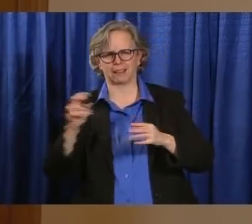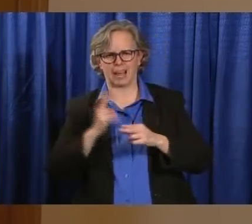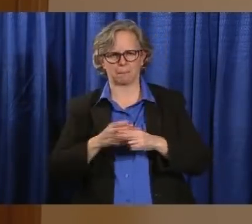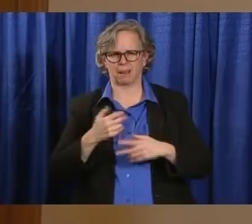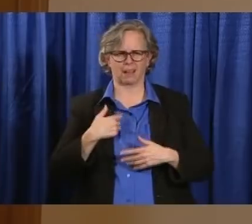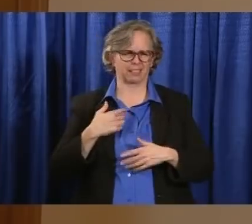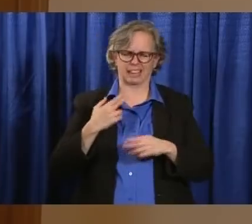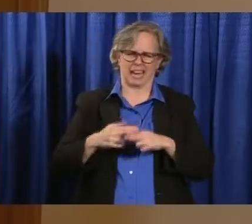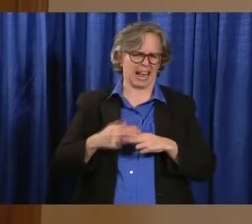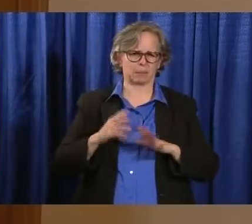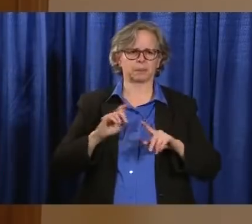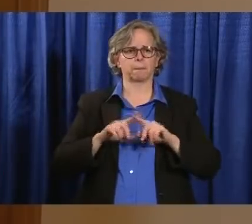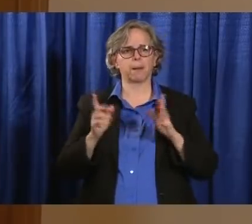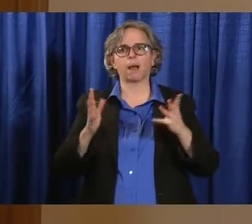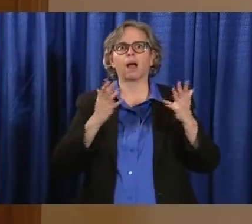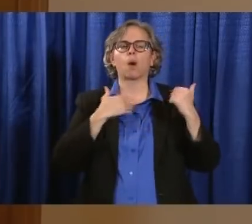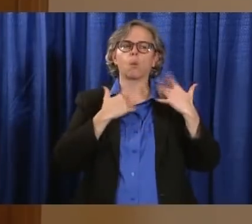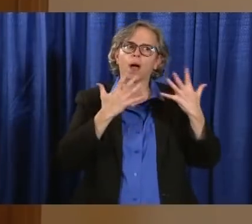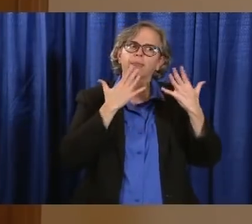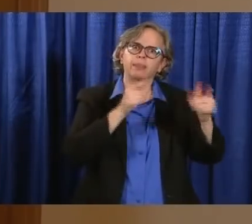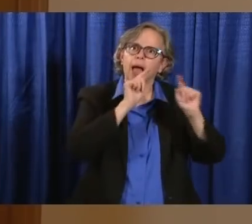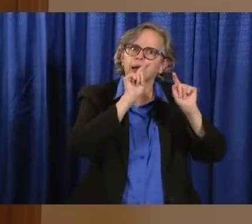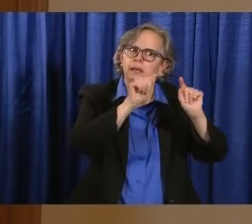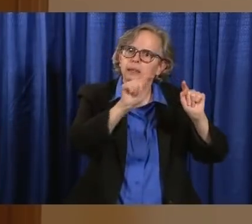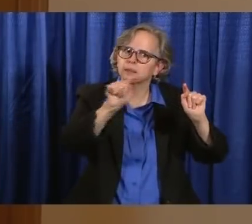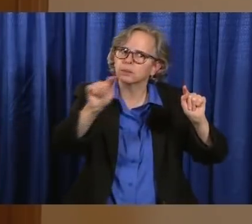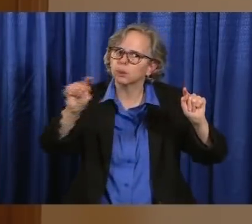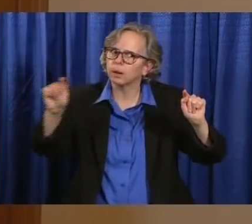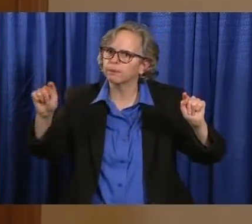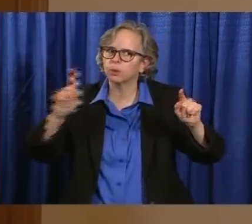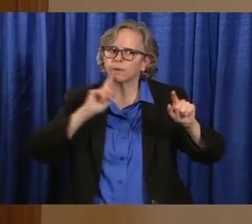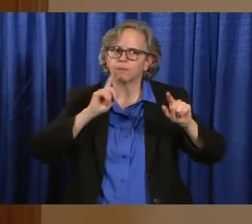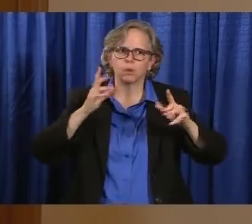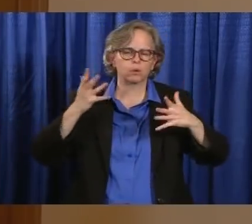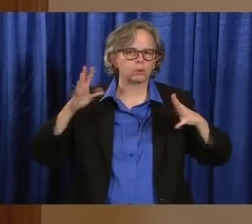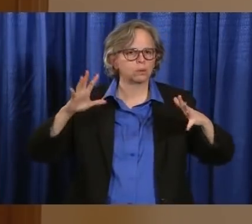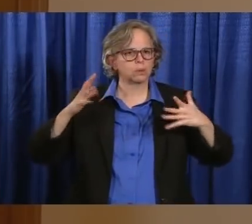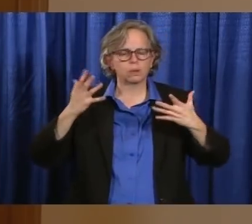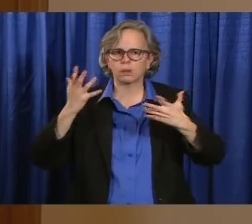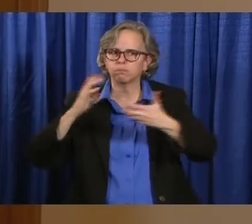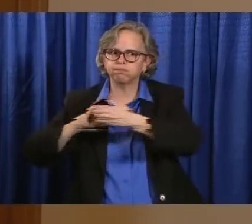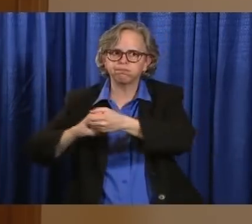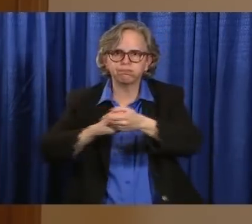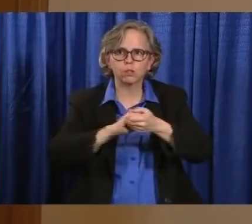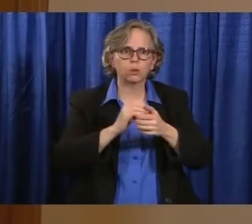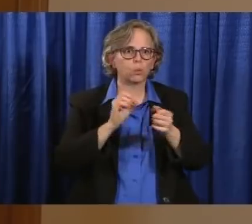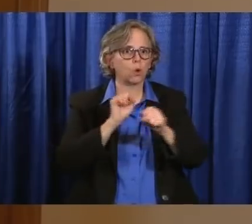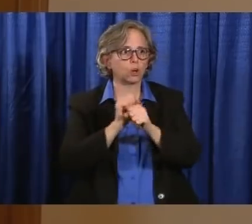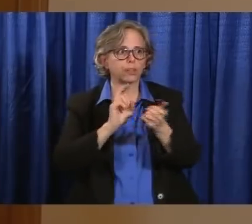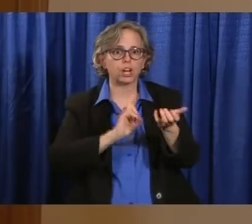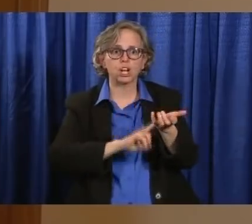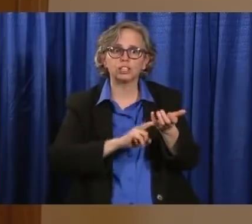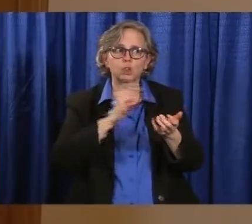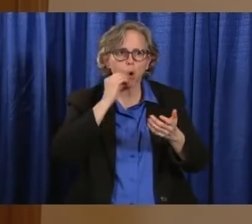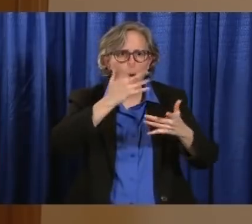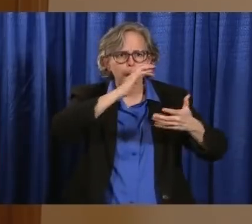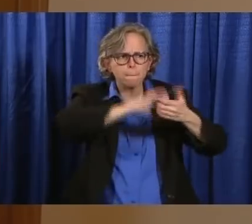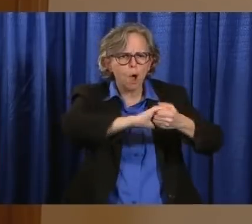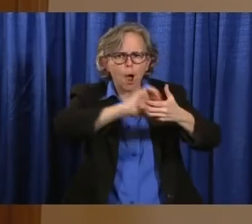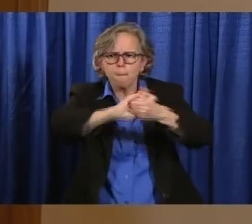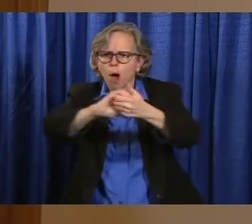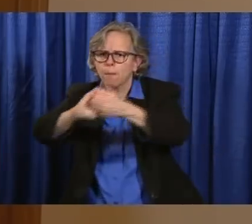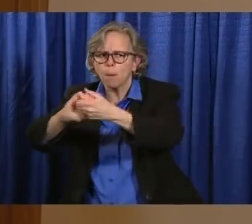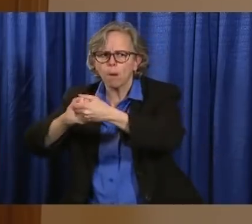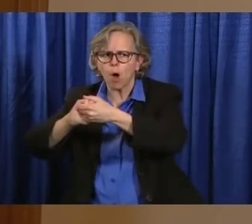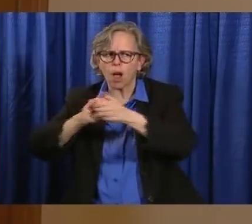you. Really trying to work alongside our nursing home partners when they do end up having a case or someone infected. Those